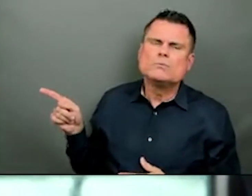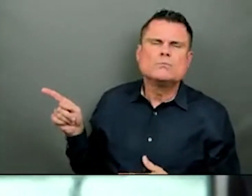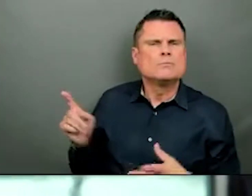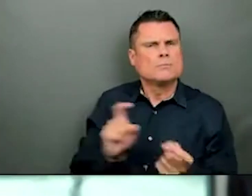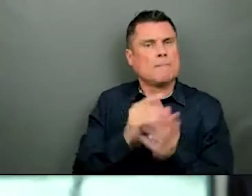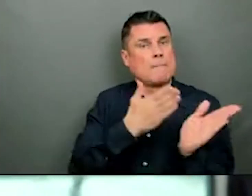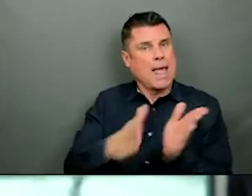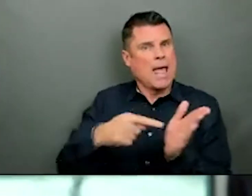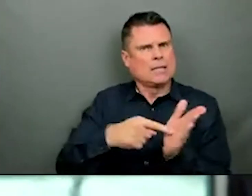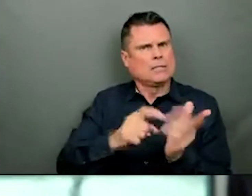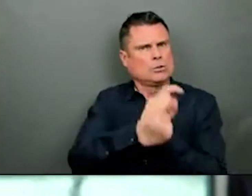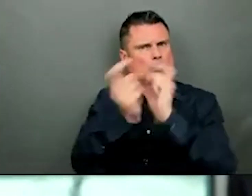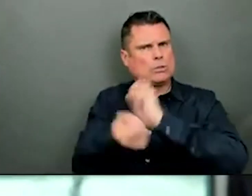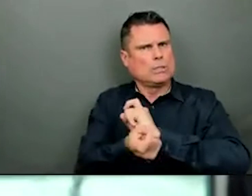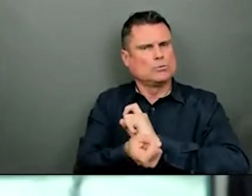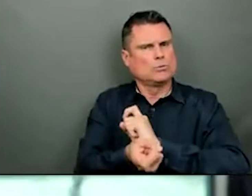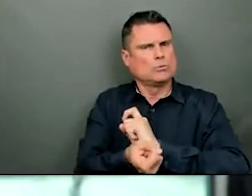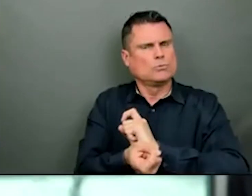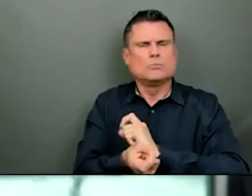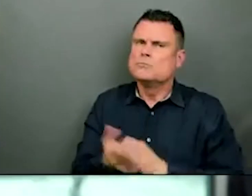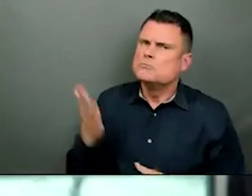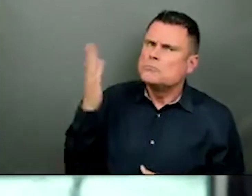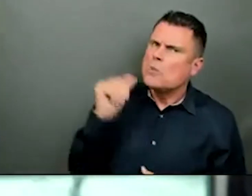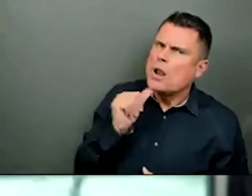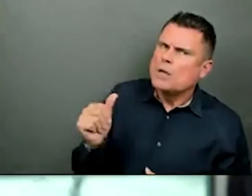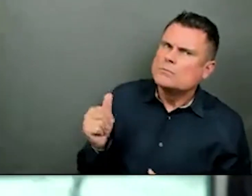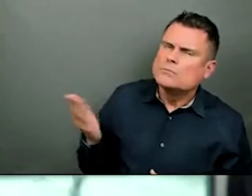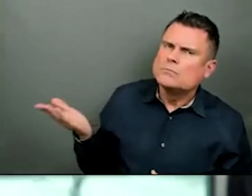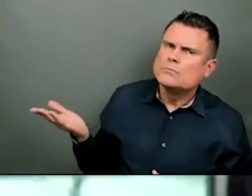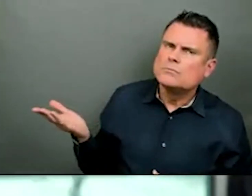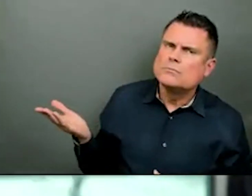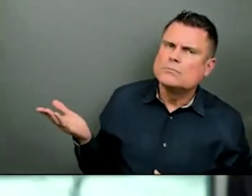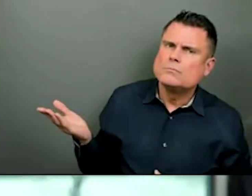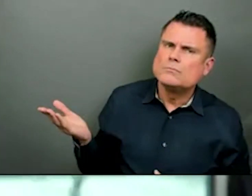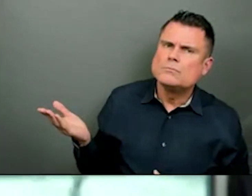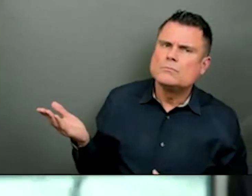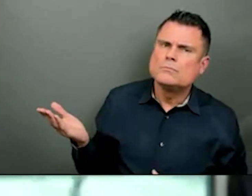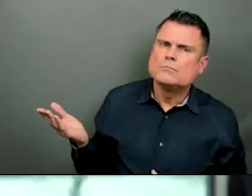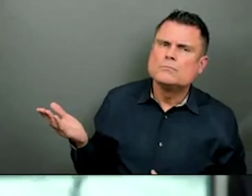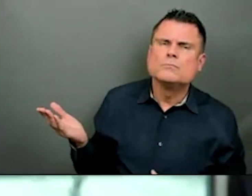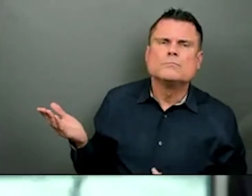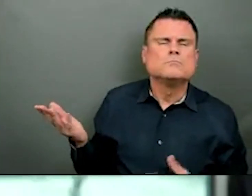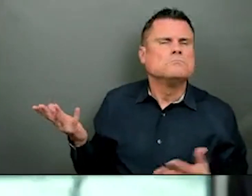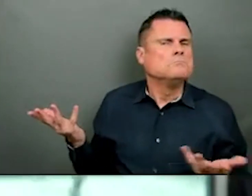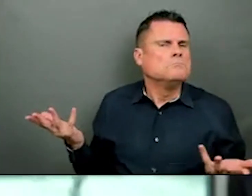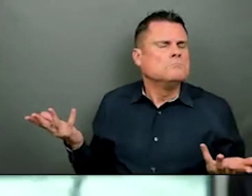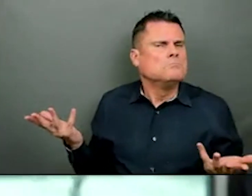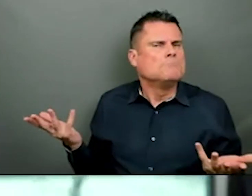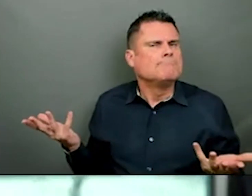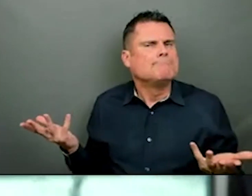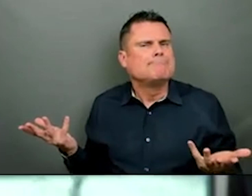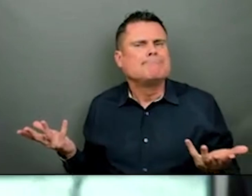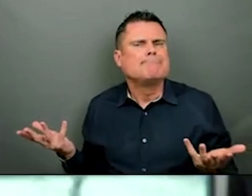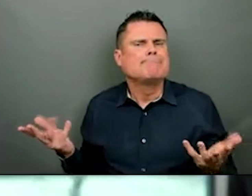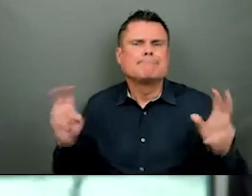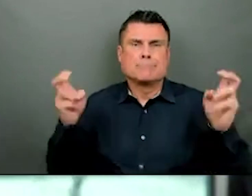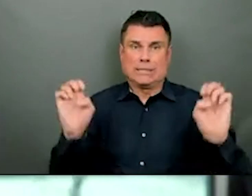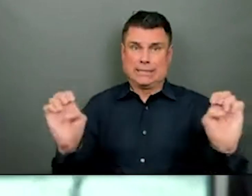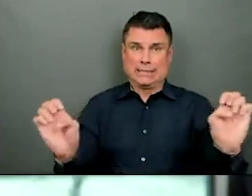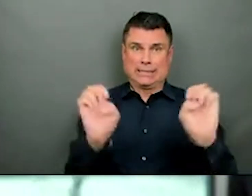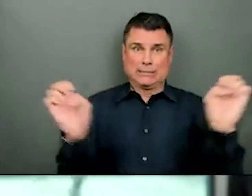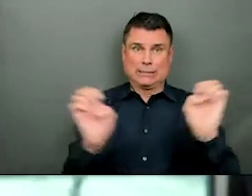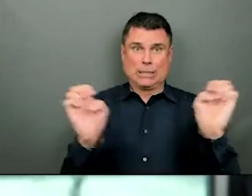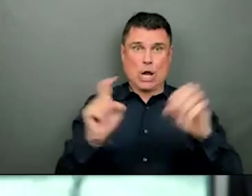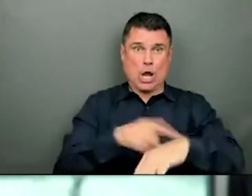why we're not, and is there anything specifically that can be done around the Easter long weekend when people may be